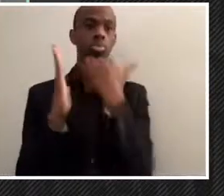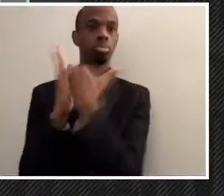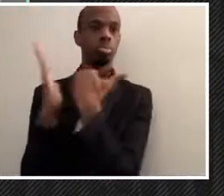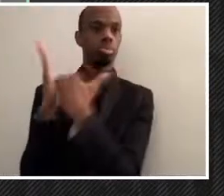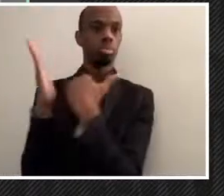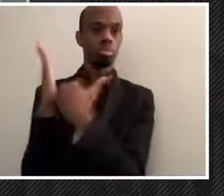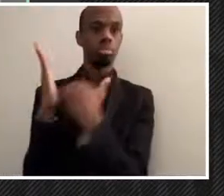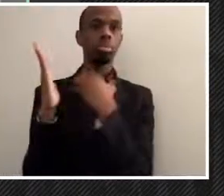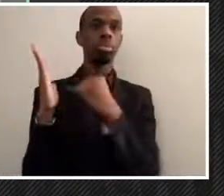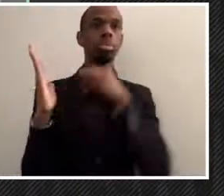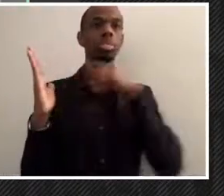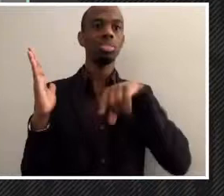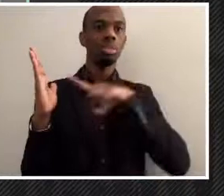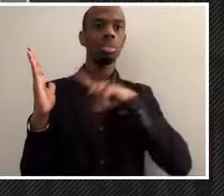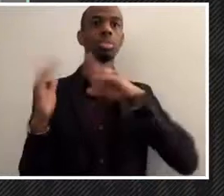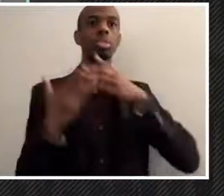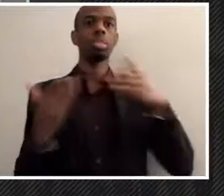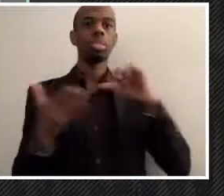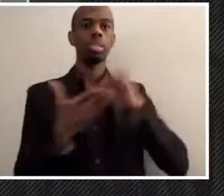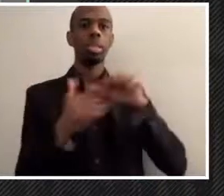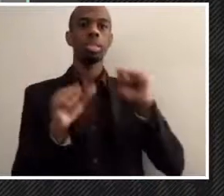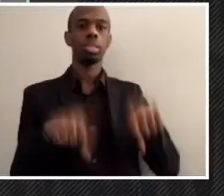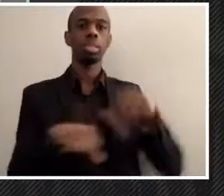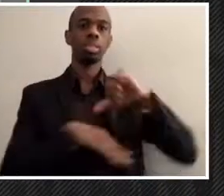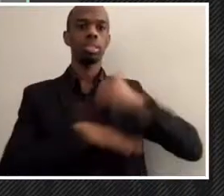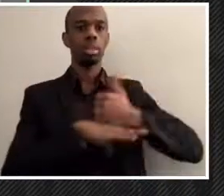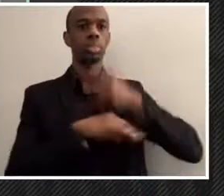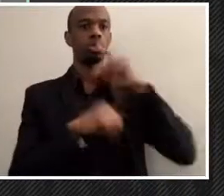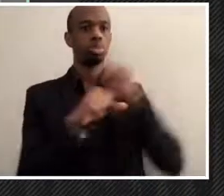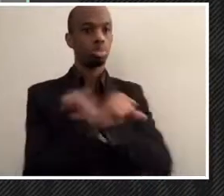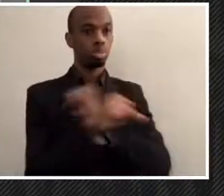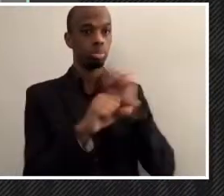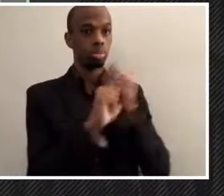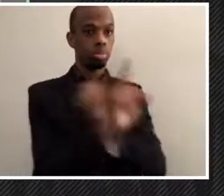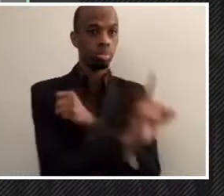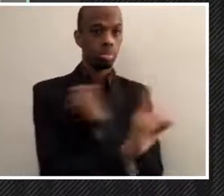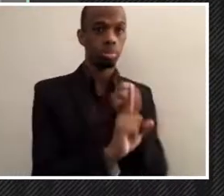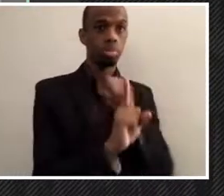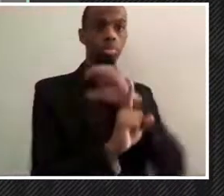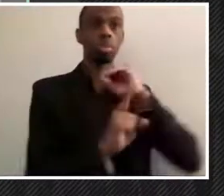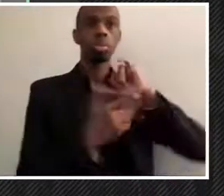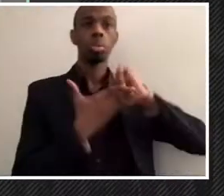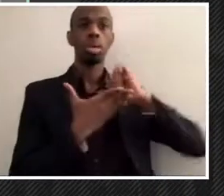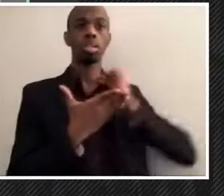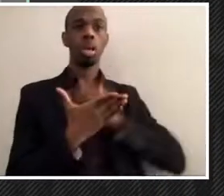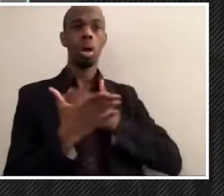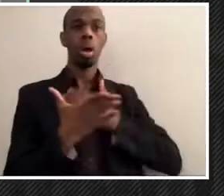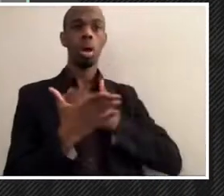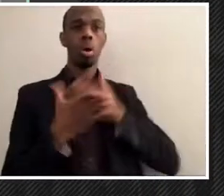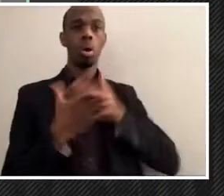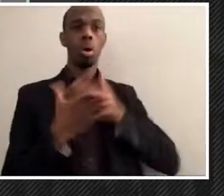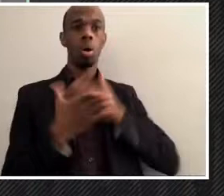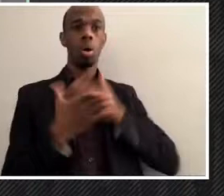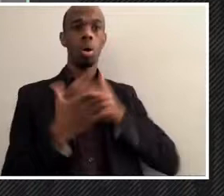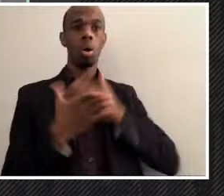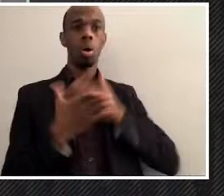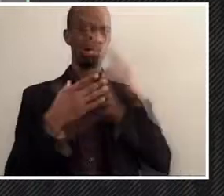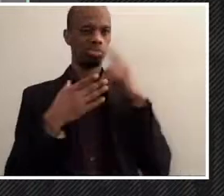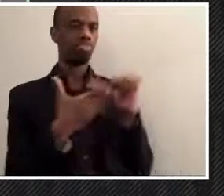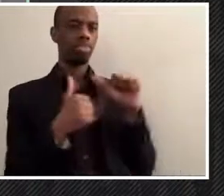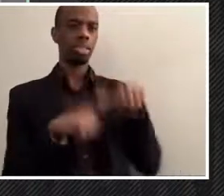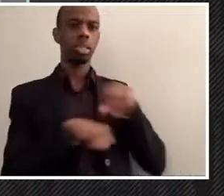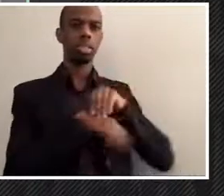is consistently. At the legislature this year, correcting our broken policing